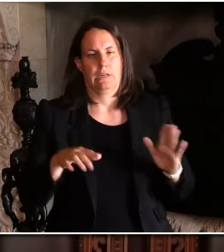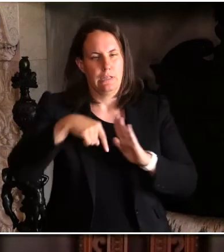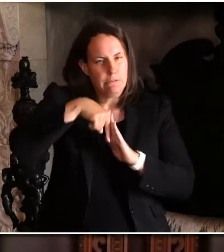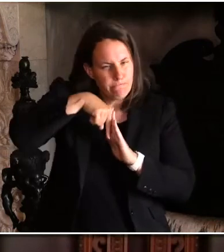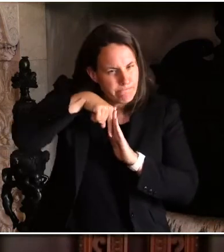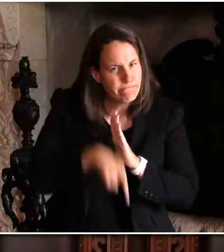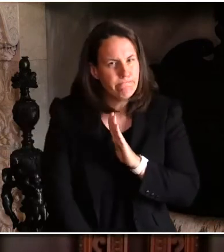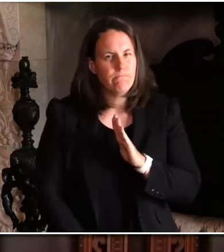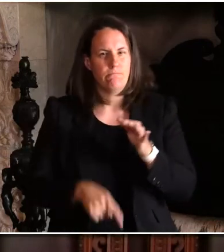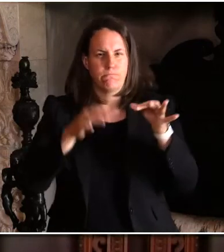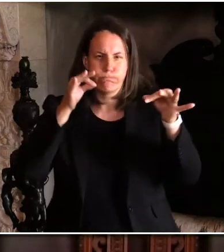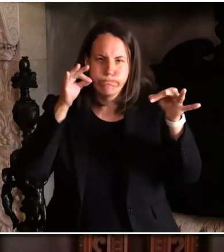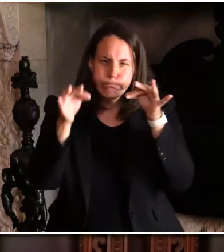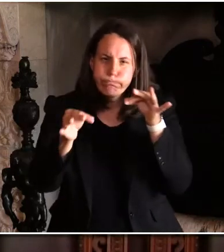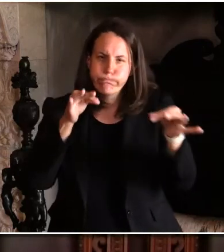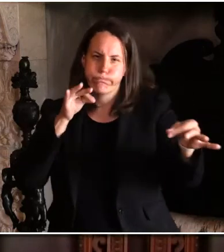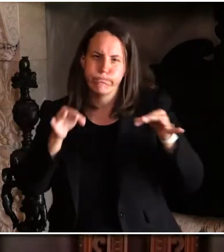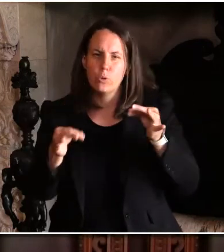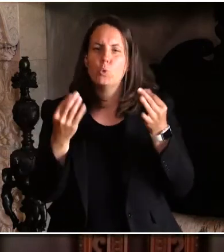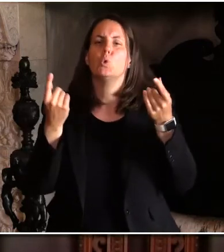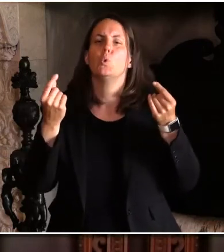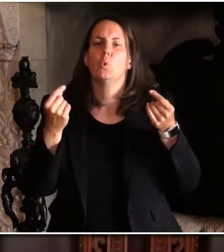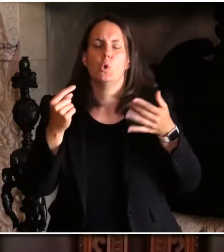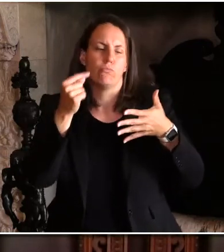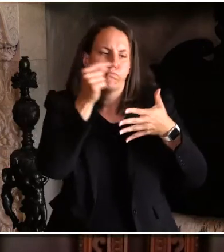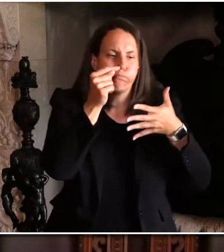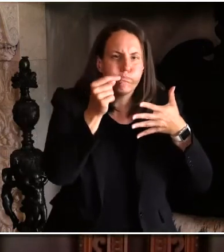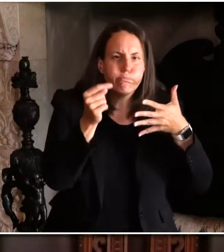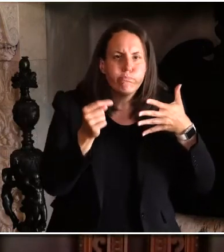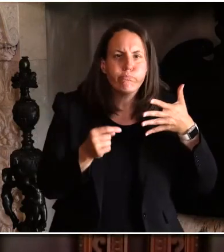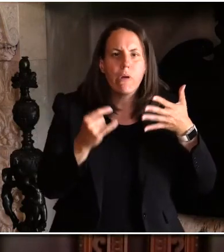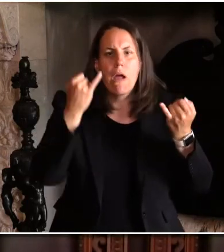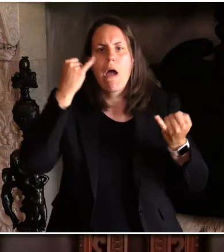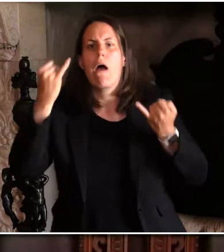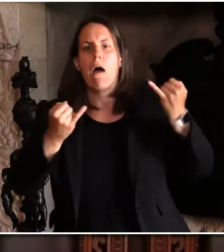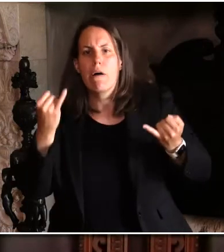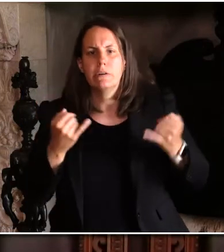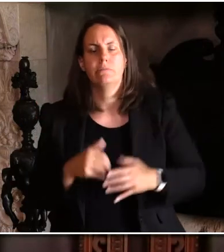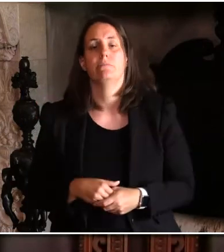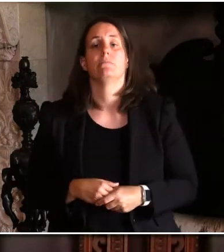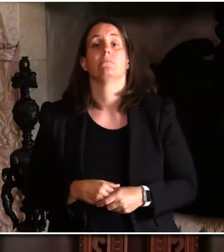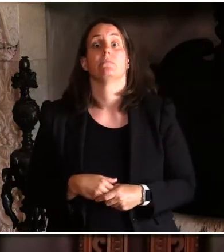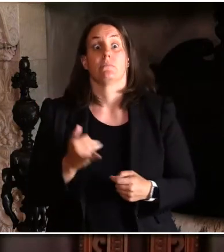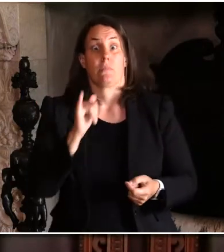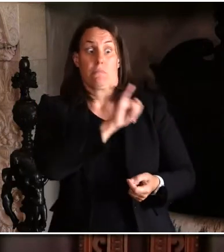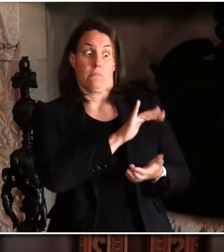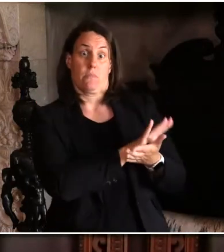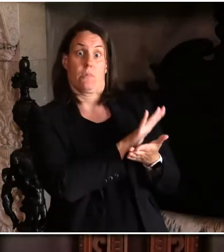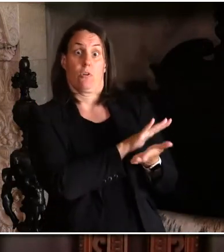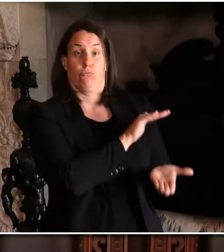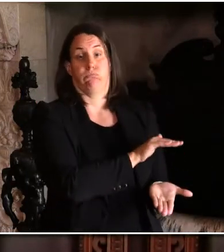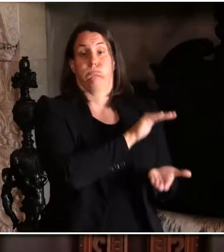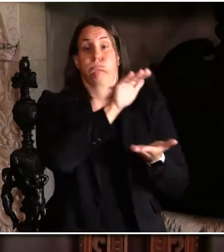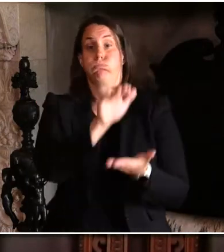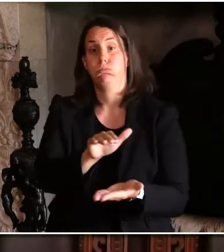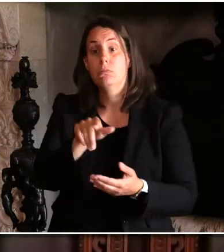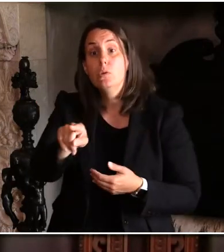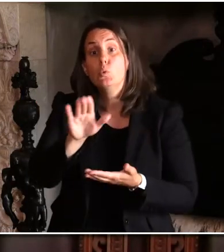options, and if school districts want to do something that is not one of those options, that's where the rubber hits the road, and that's where